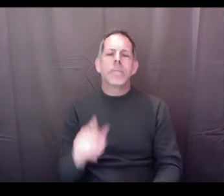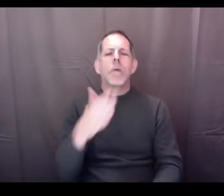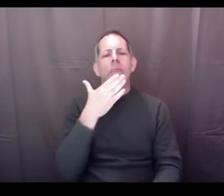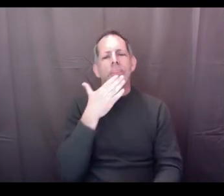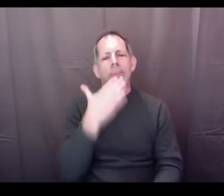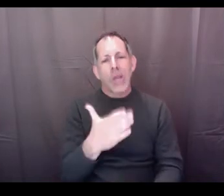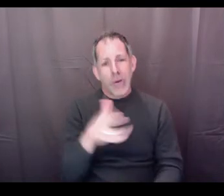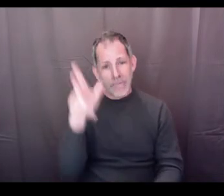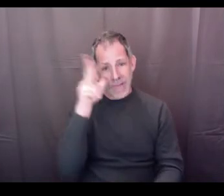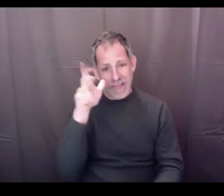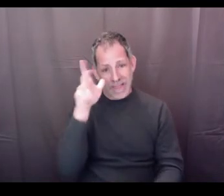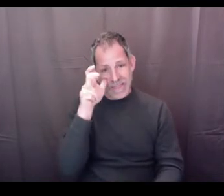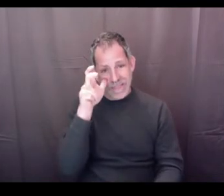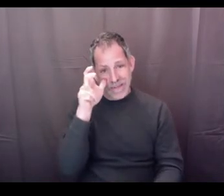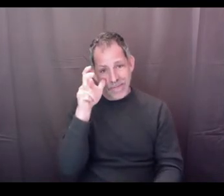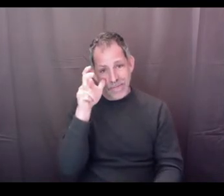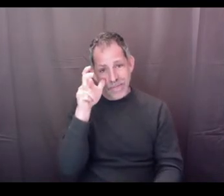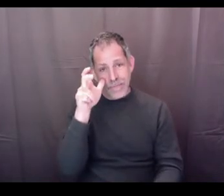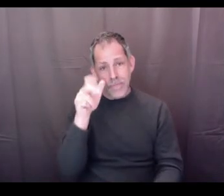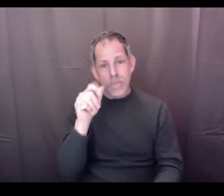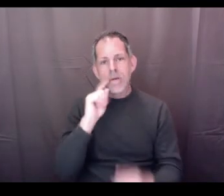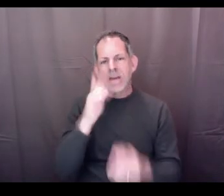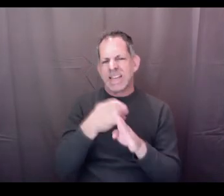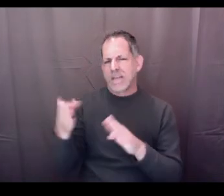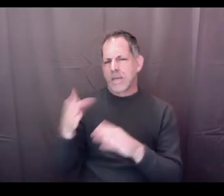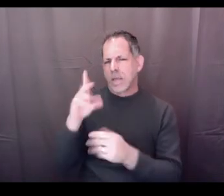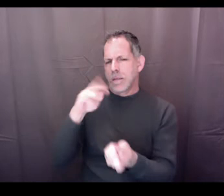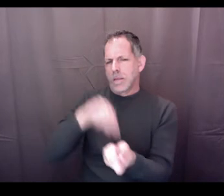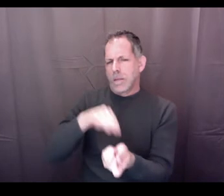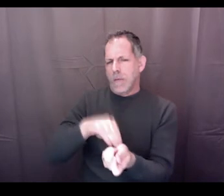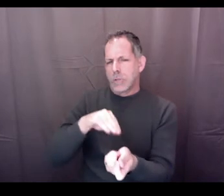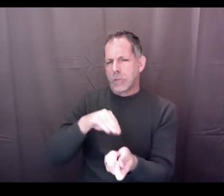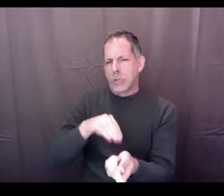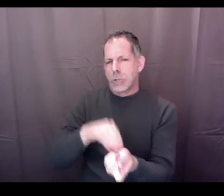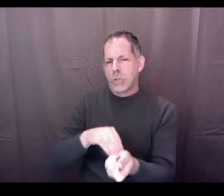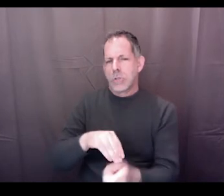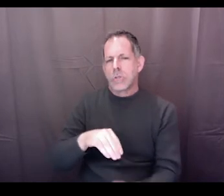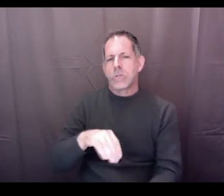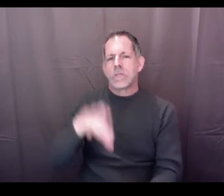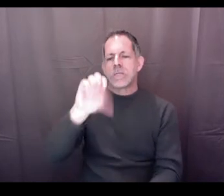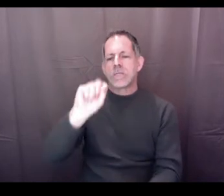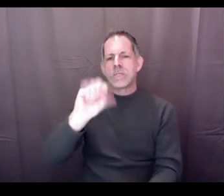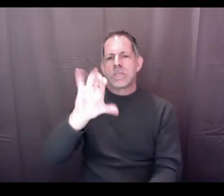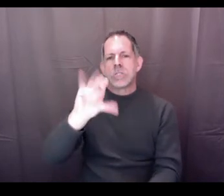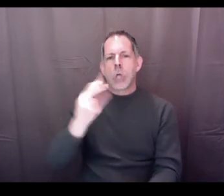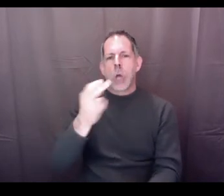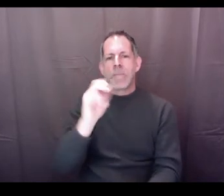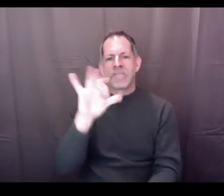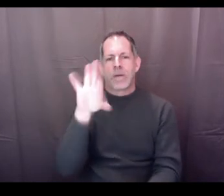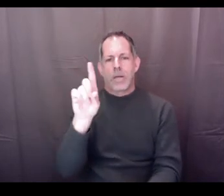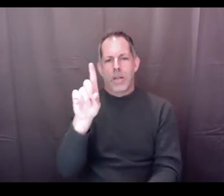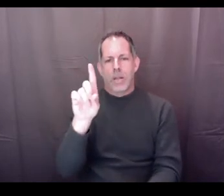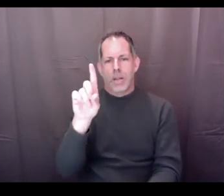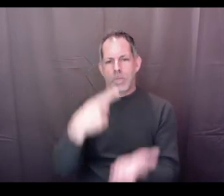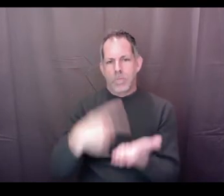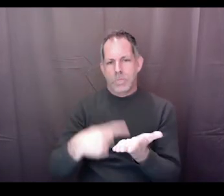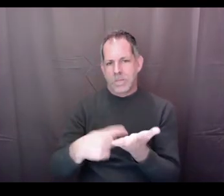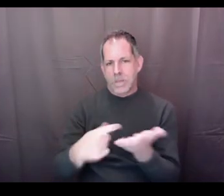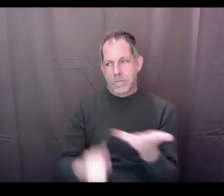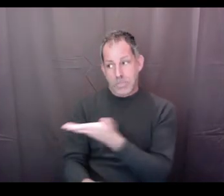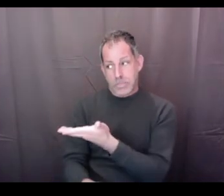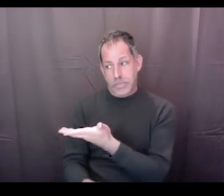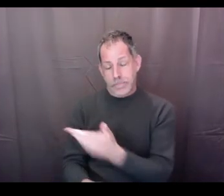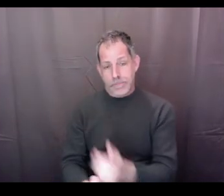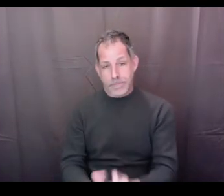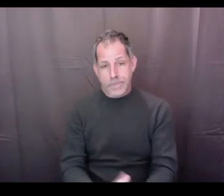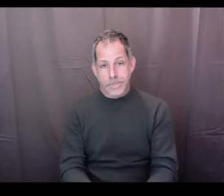So with that, thank you for listening, and I'll turn it over to Dr. Schoenfeld. Dr. Spitters, you